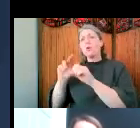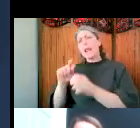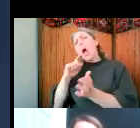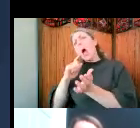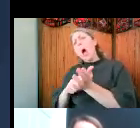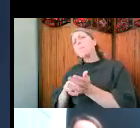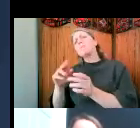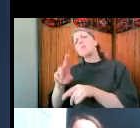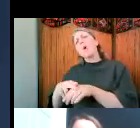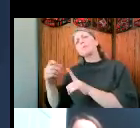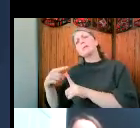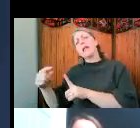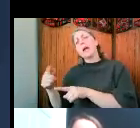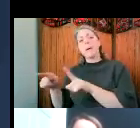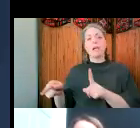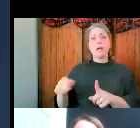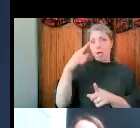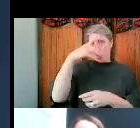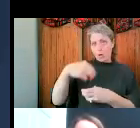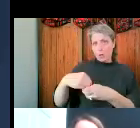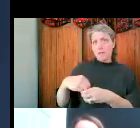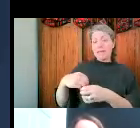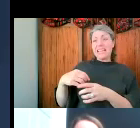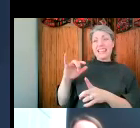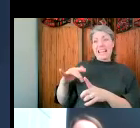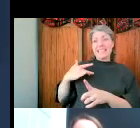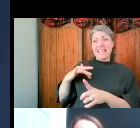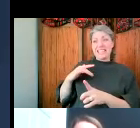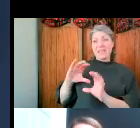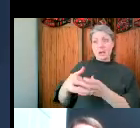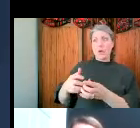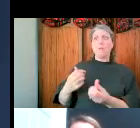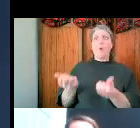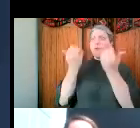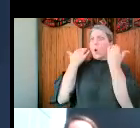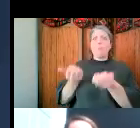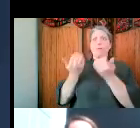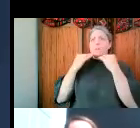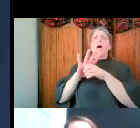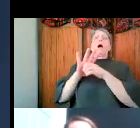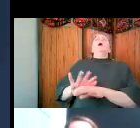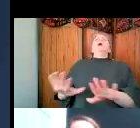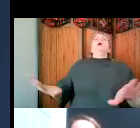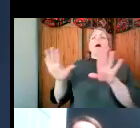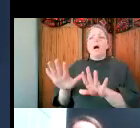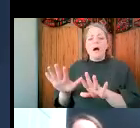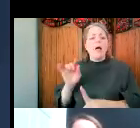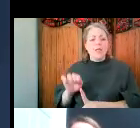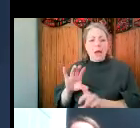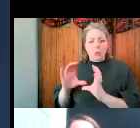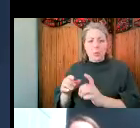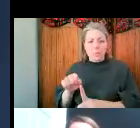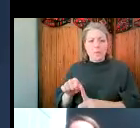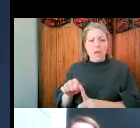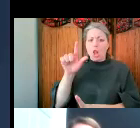as normal stimuli. Kids in the sensitivity category often find that overwhelming. So we think of this as having a